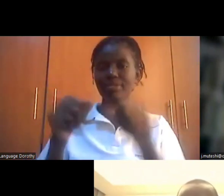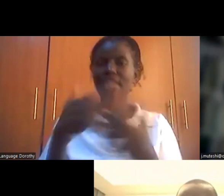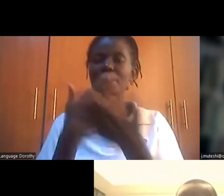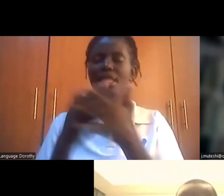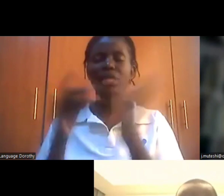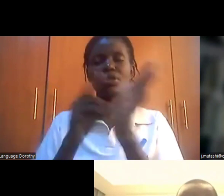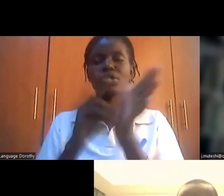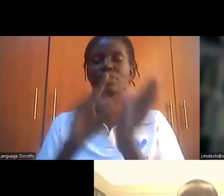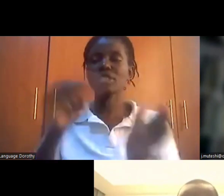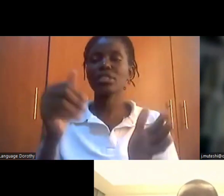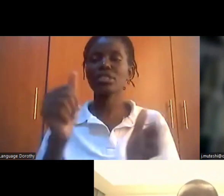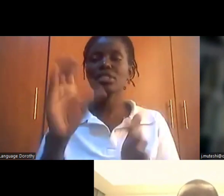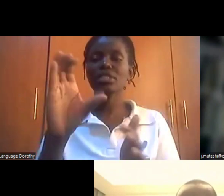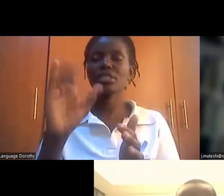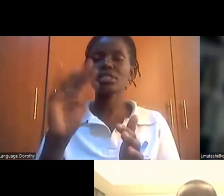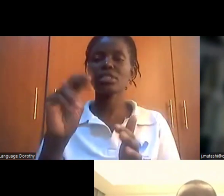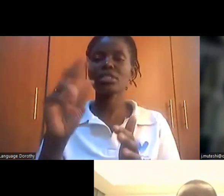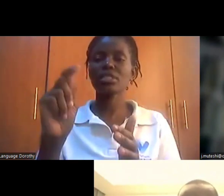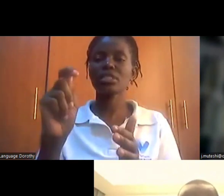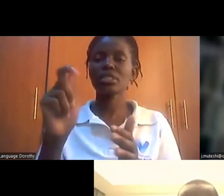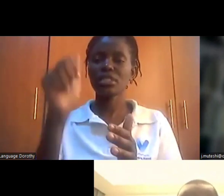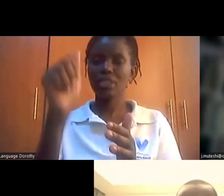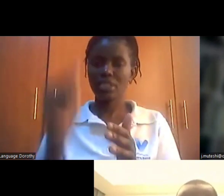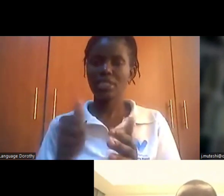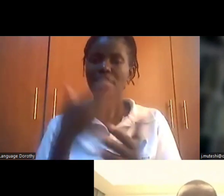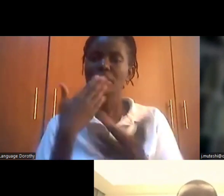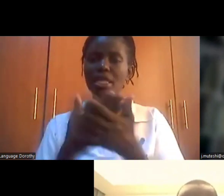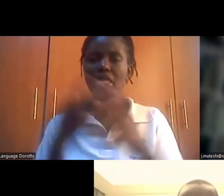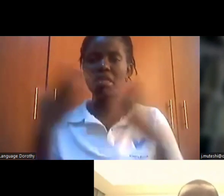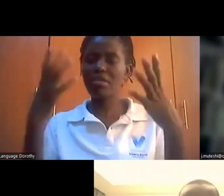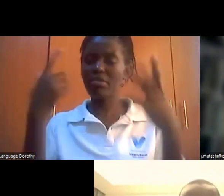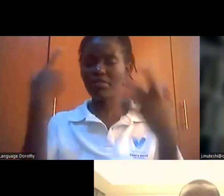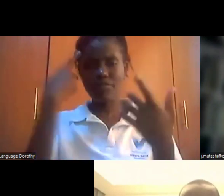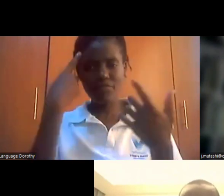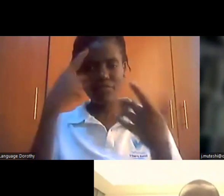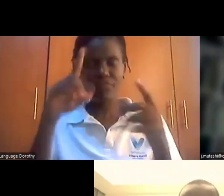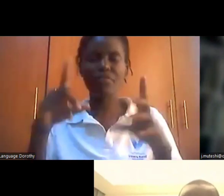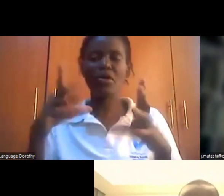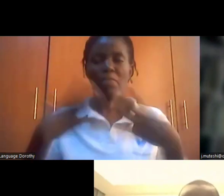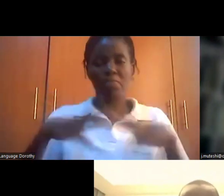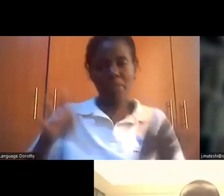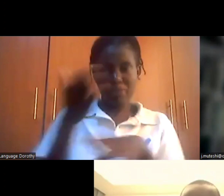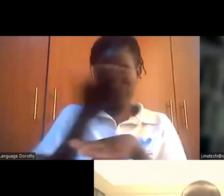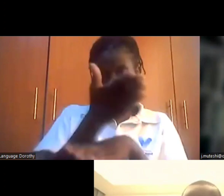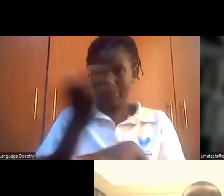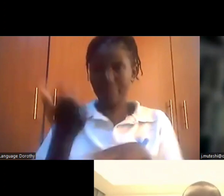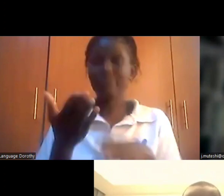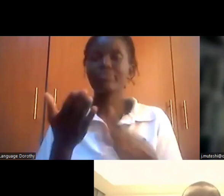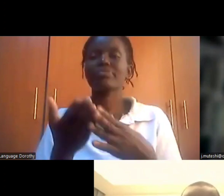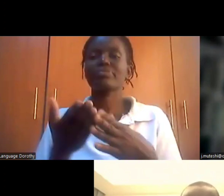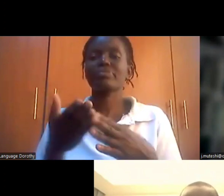and thank you for the participant. And we are happy that we are having this forum this day.